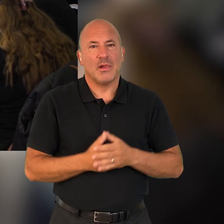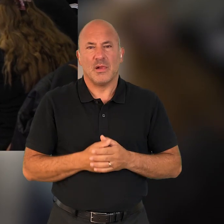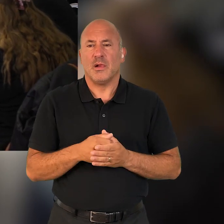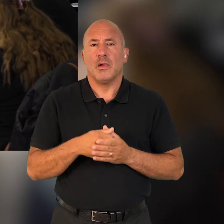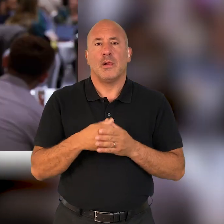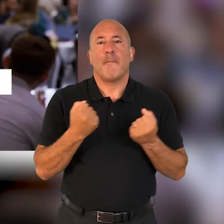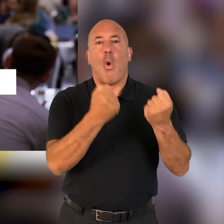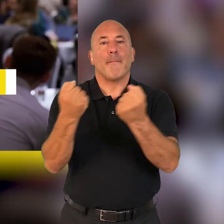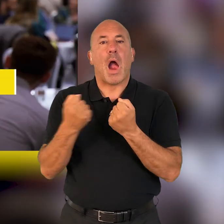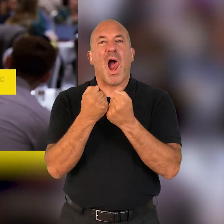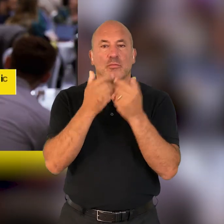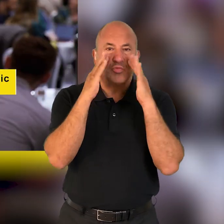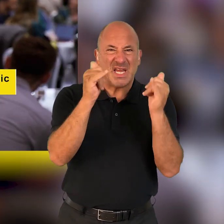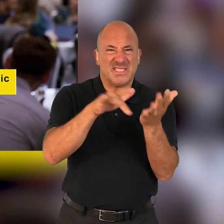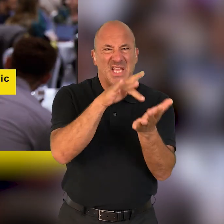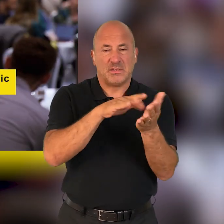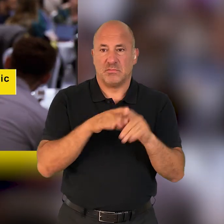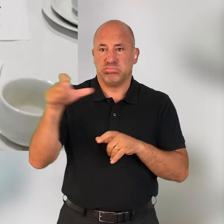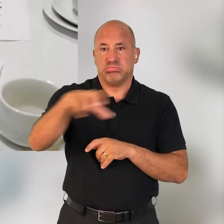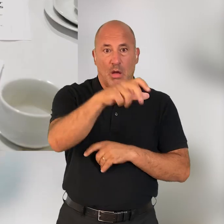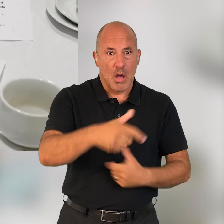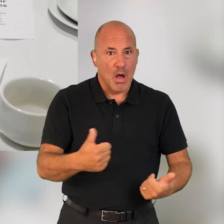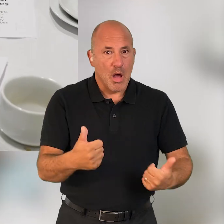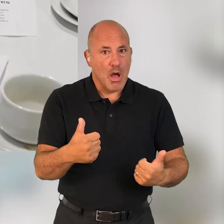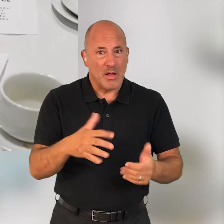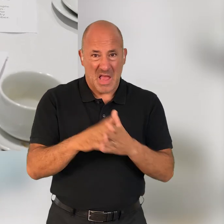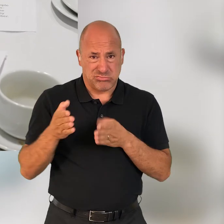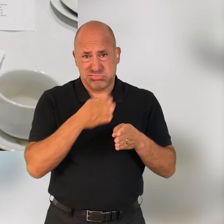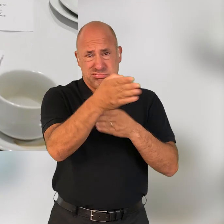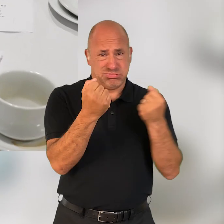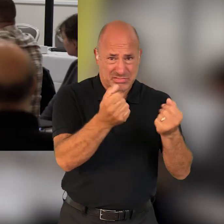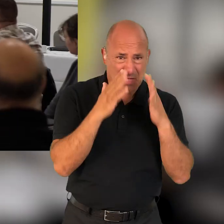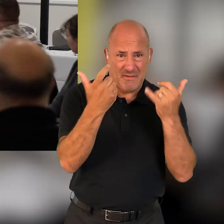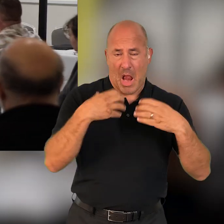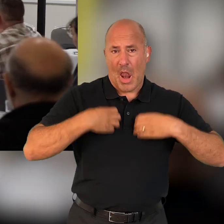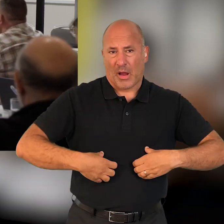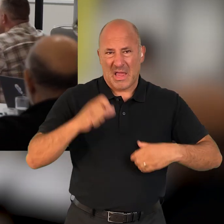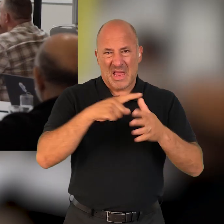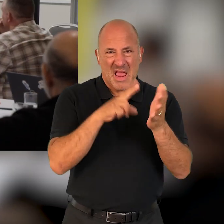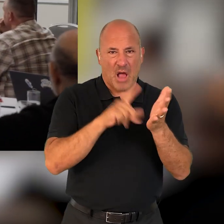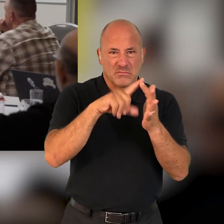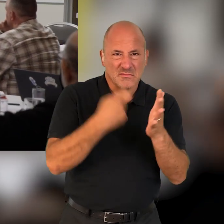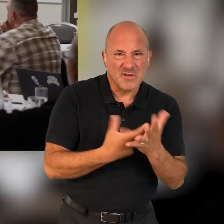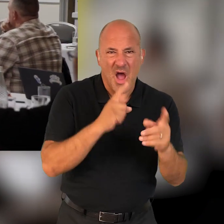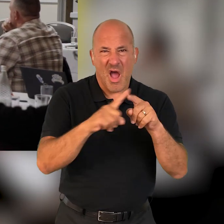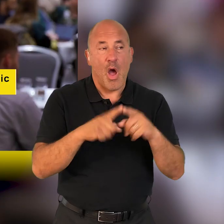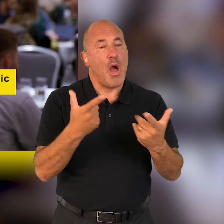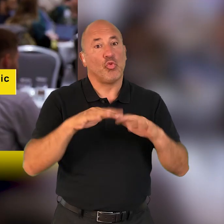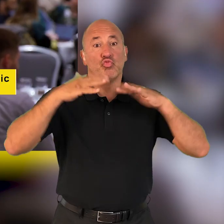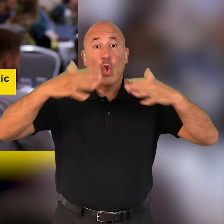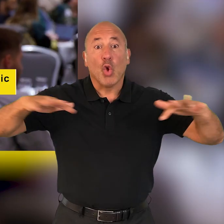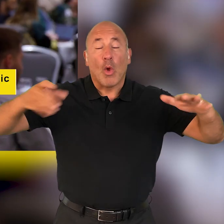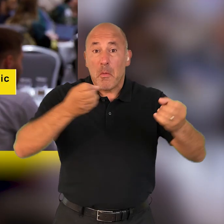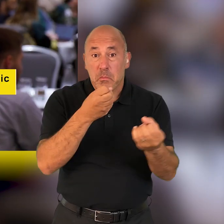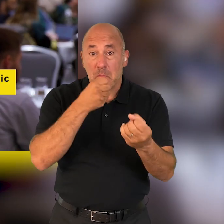community. I thought the mobile screening centres was amazing. They would be able to test for things like lung cancer, and I feel like